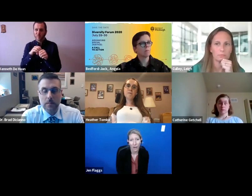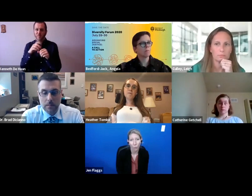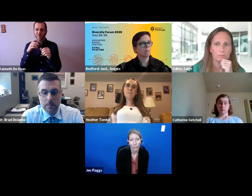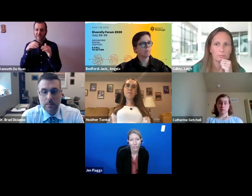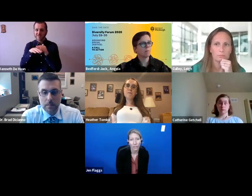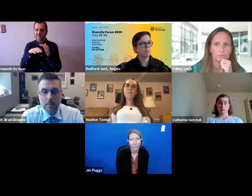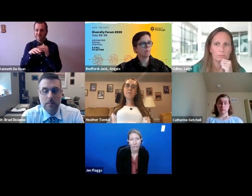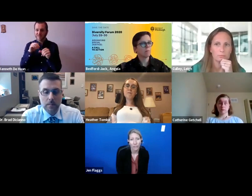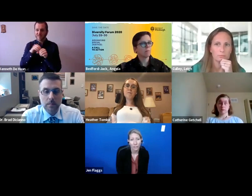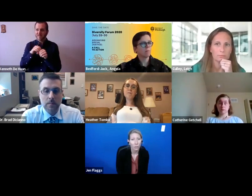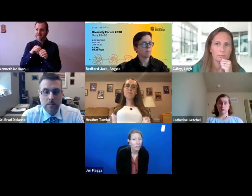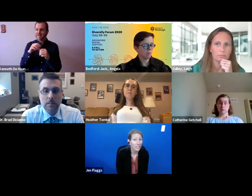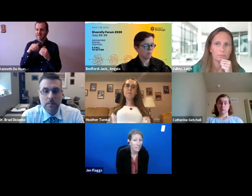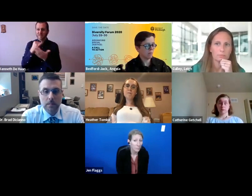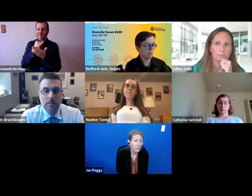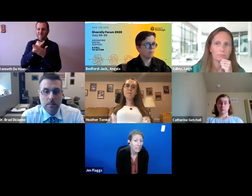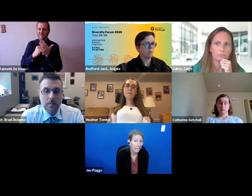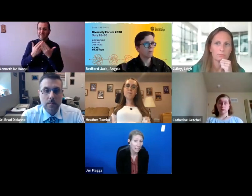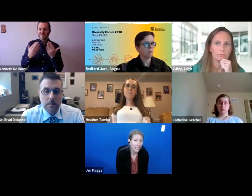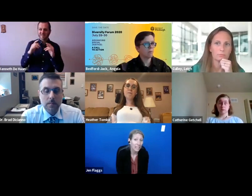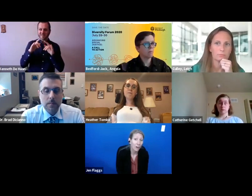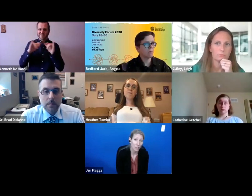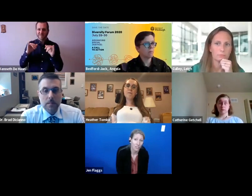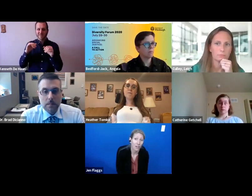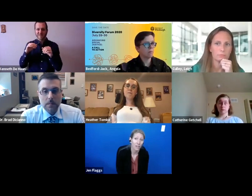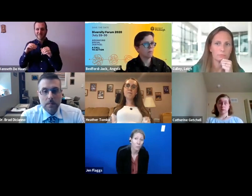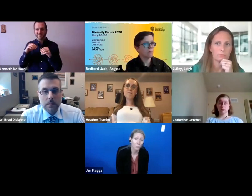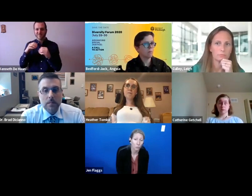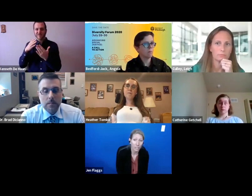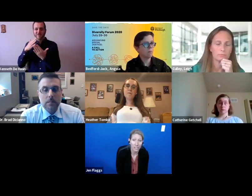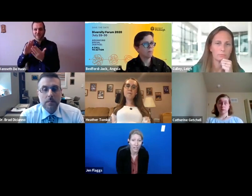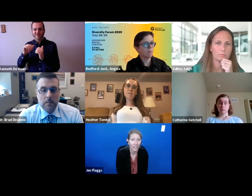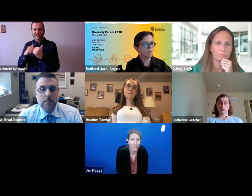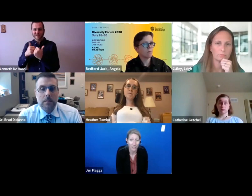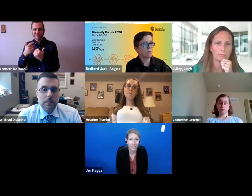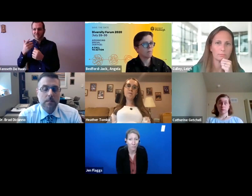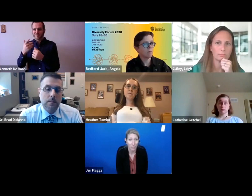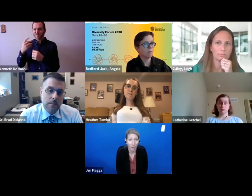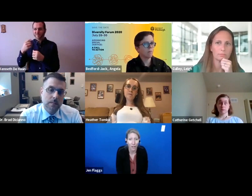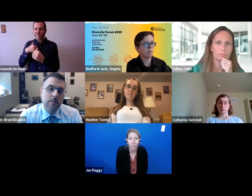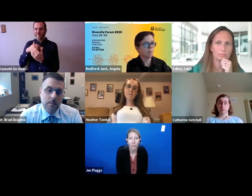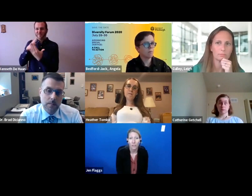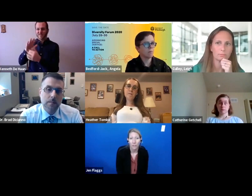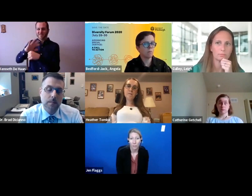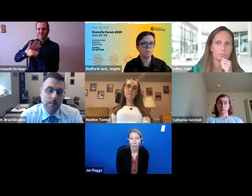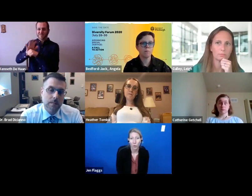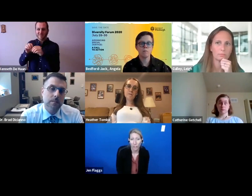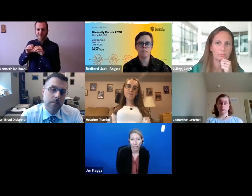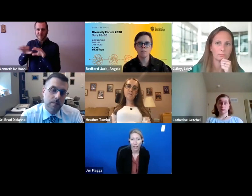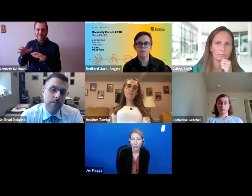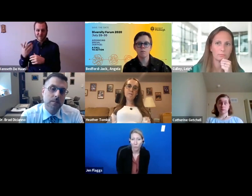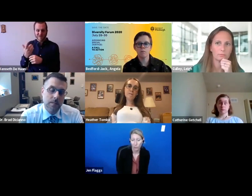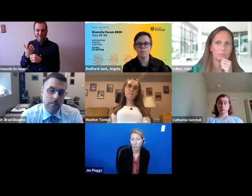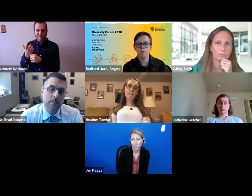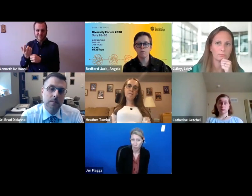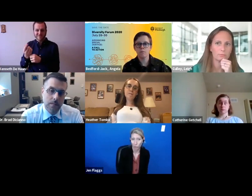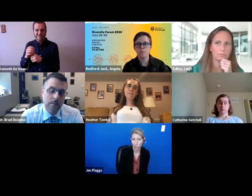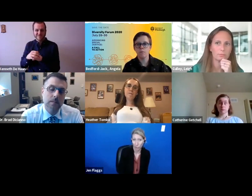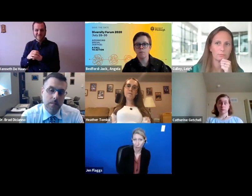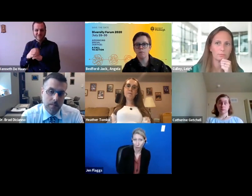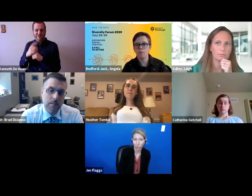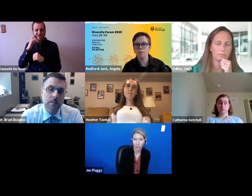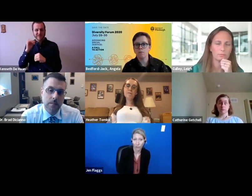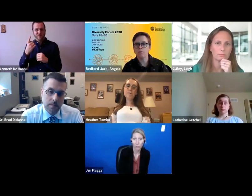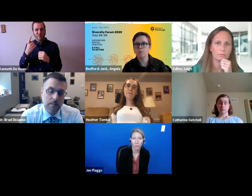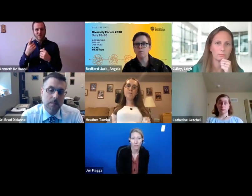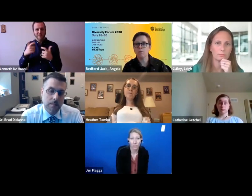And how we include accessibility in our design as we're redesigning it at the same time, approaching that with the approach to